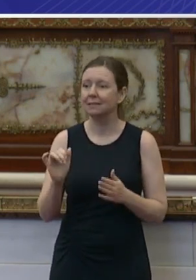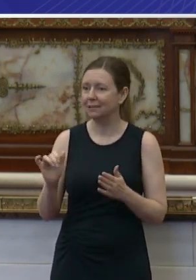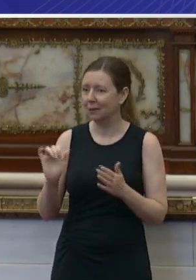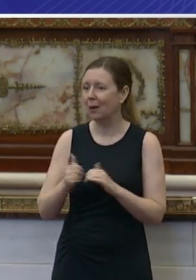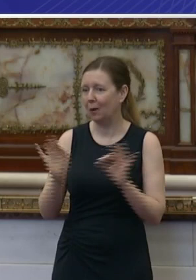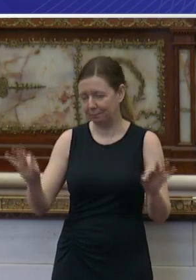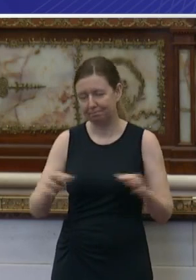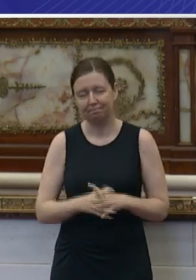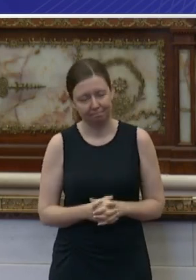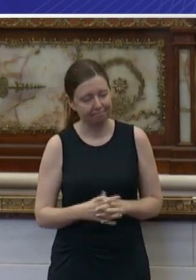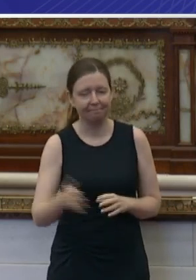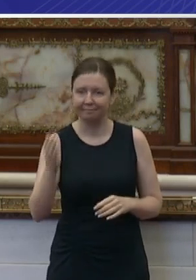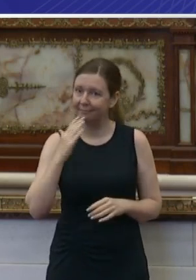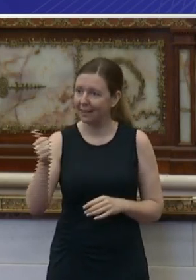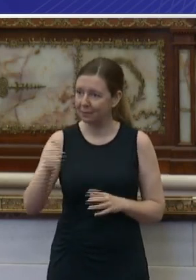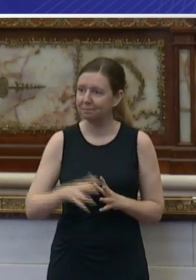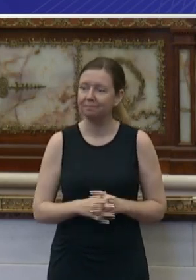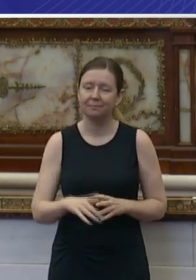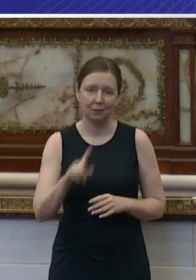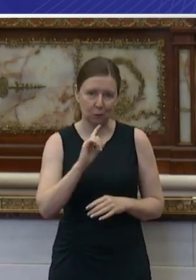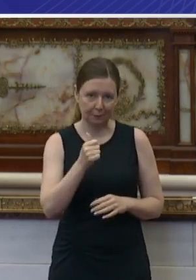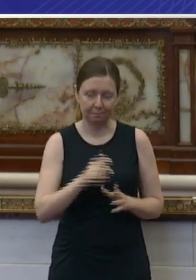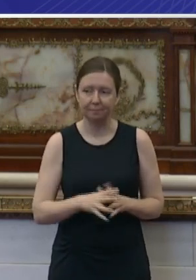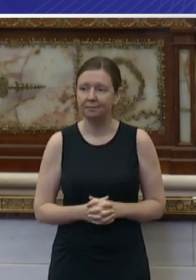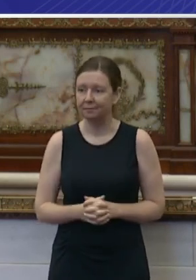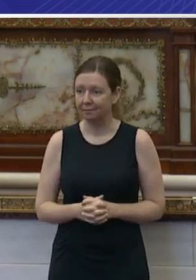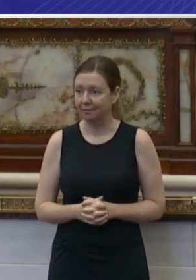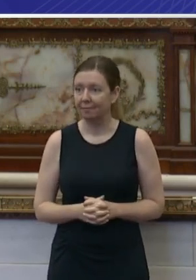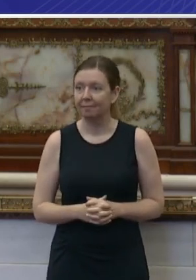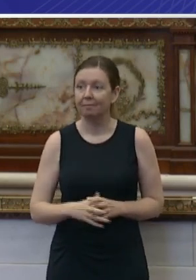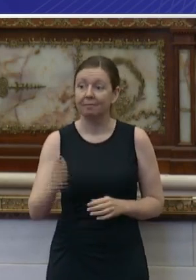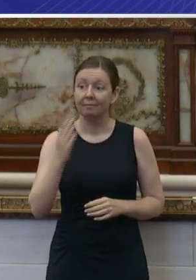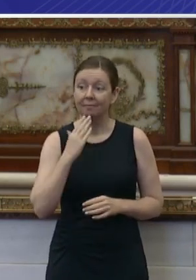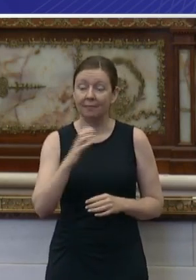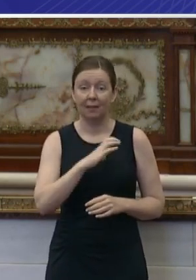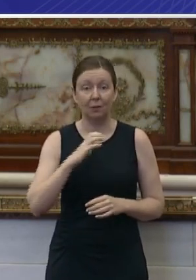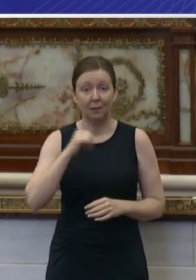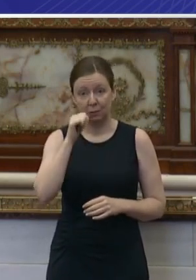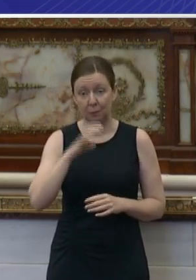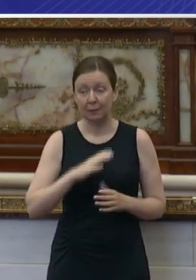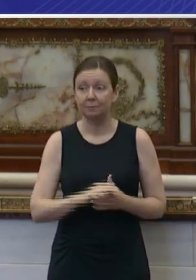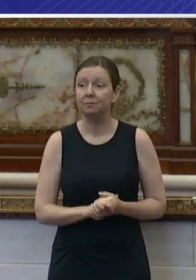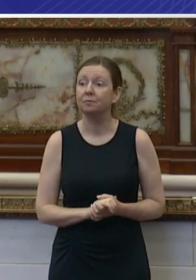that exemption work? Yeah, thank you. Sure. Okay. Thank you, Councilwoman.